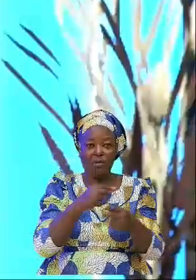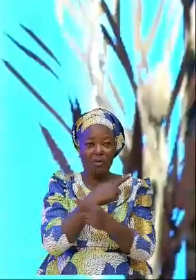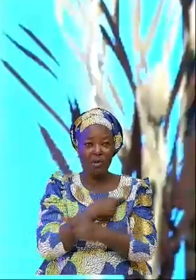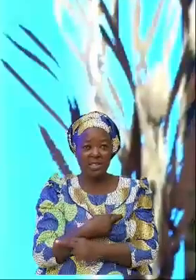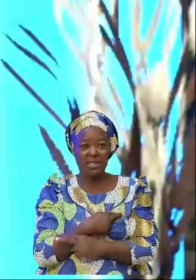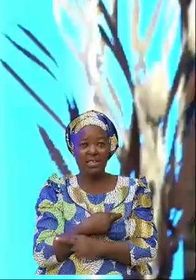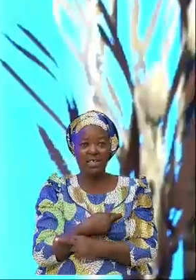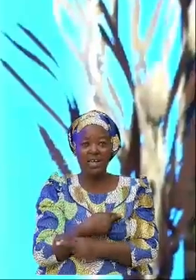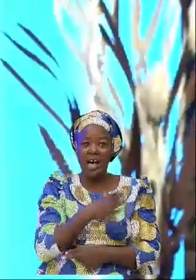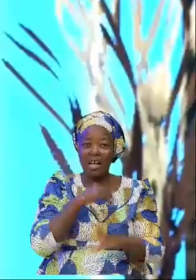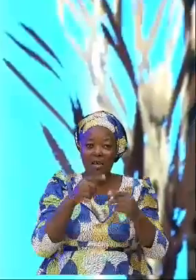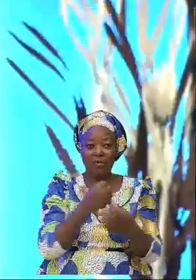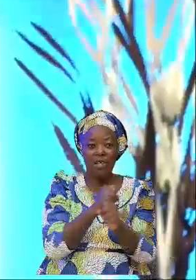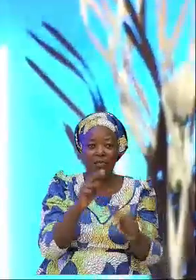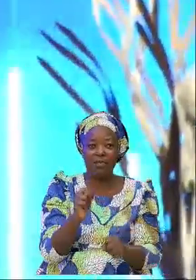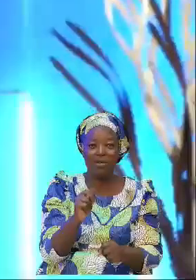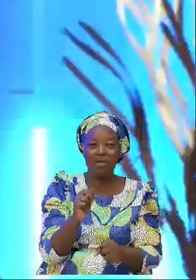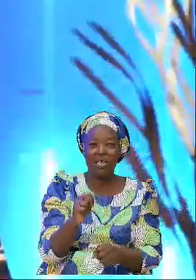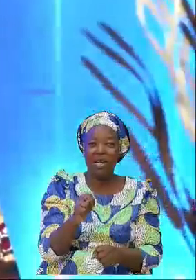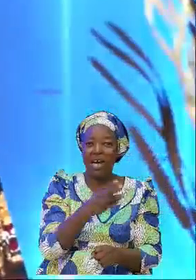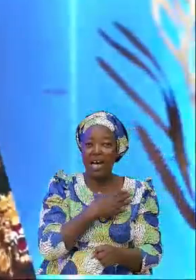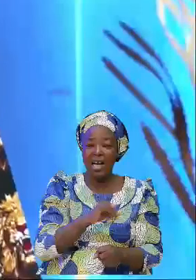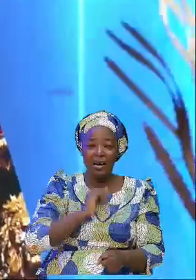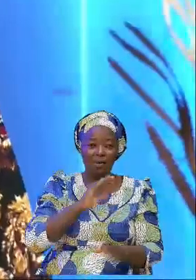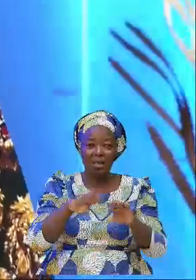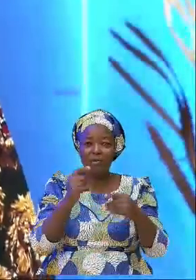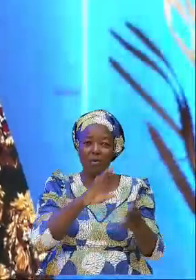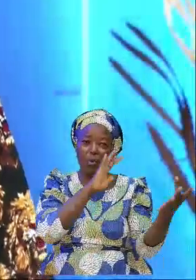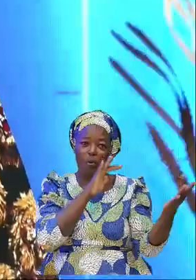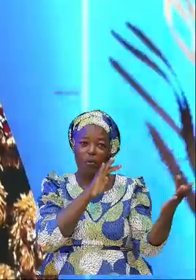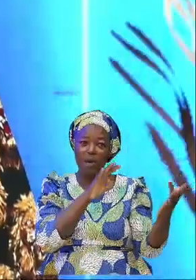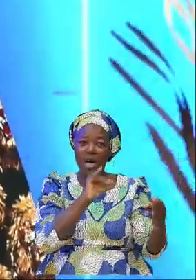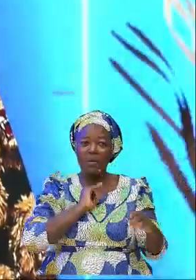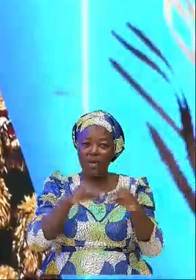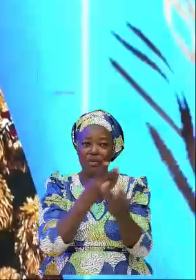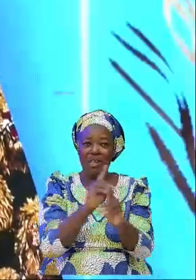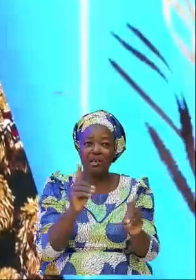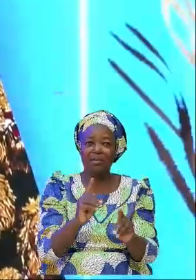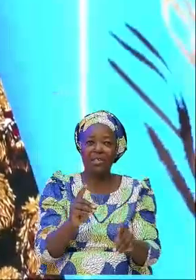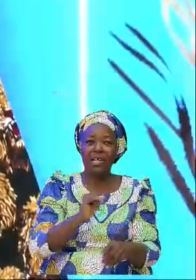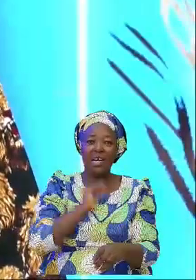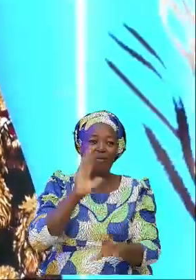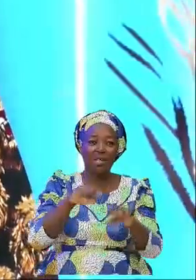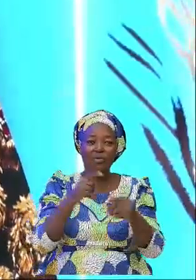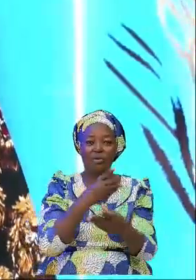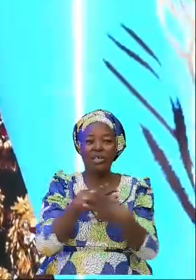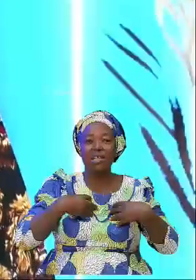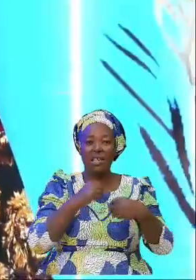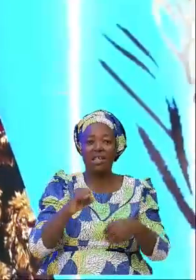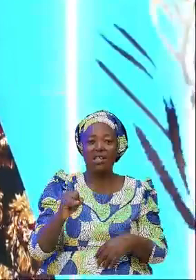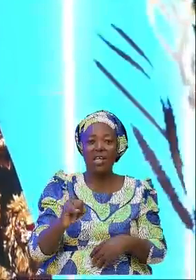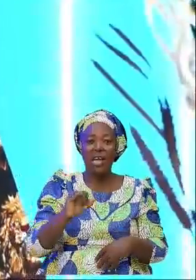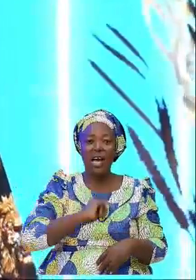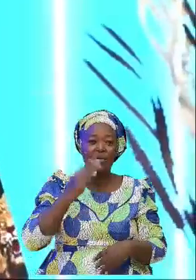lie. If he said, come, I will give you rest, I'll give you salvation, I'll give you hope, I'll